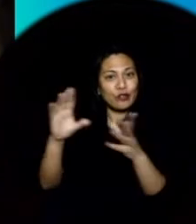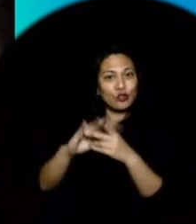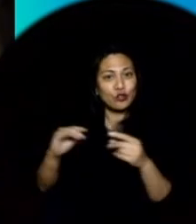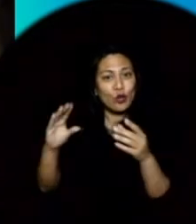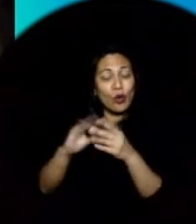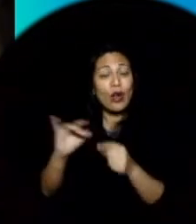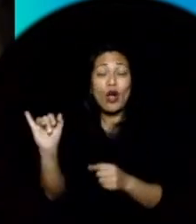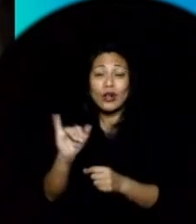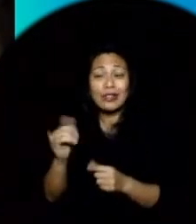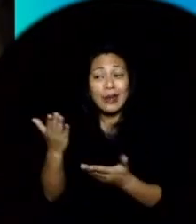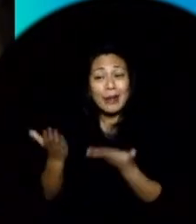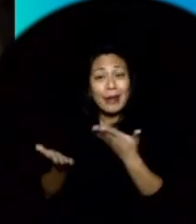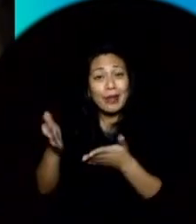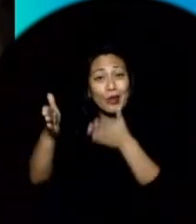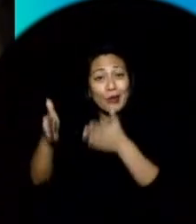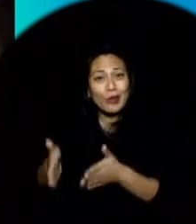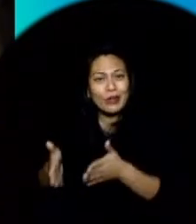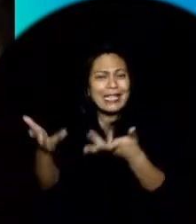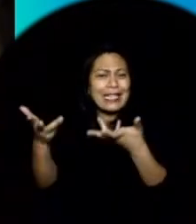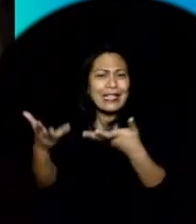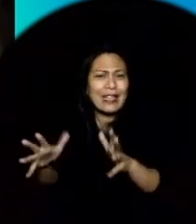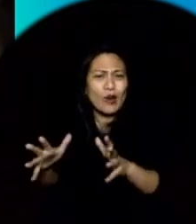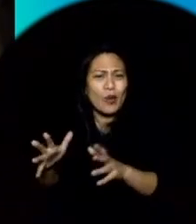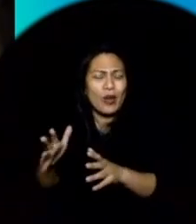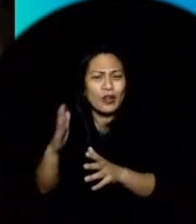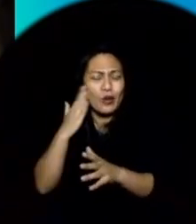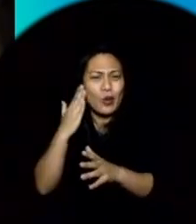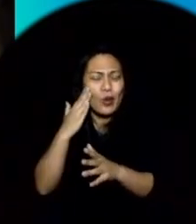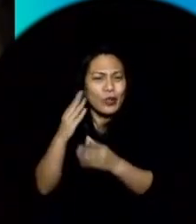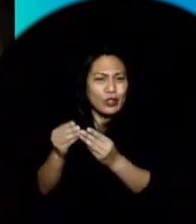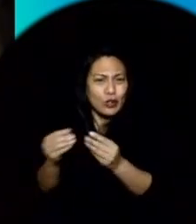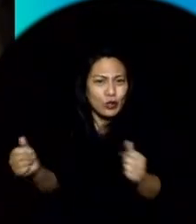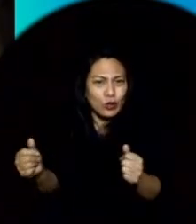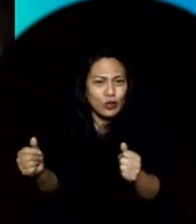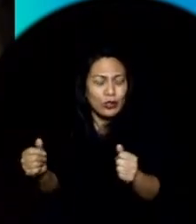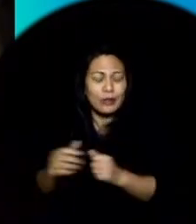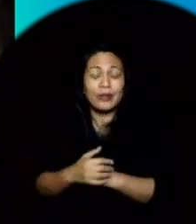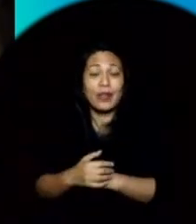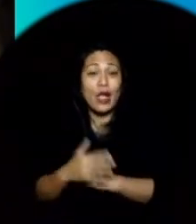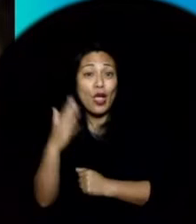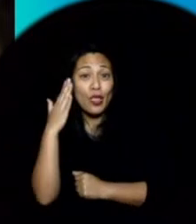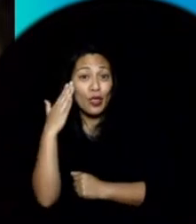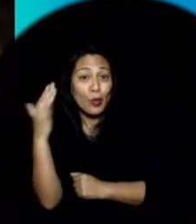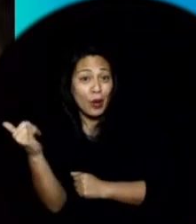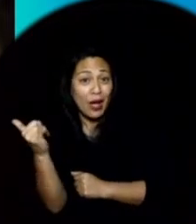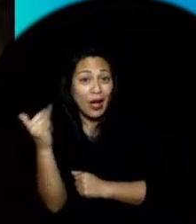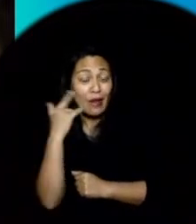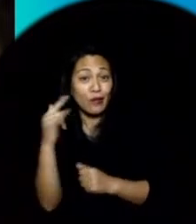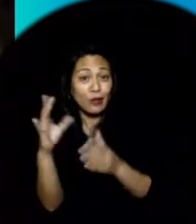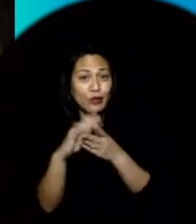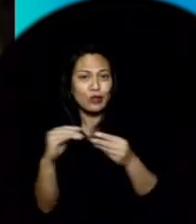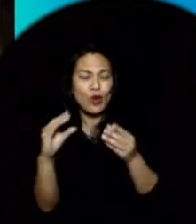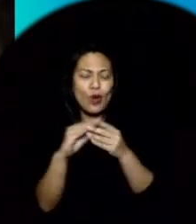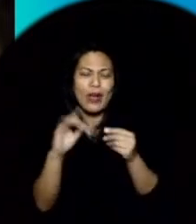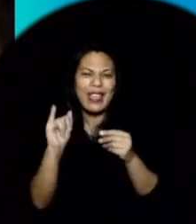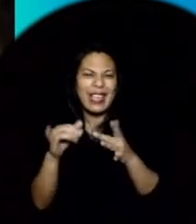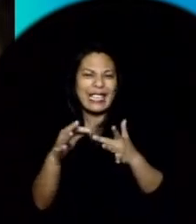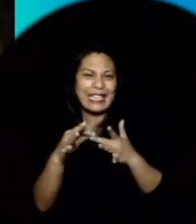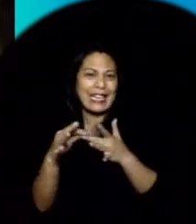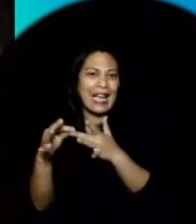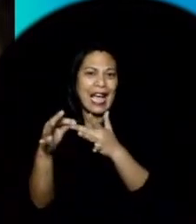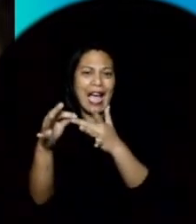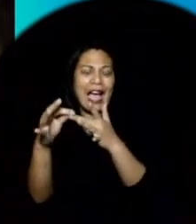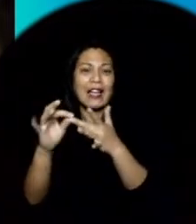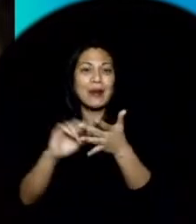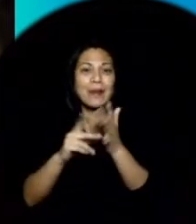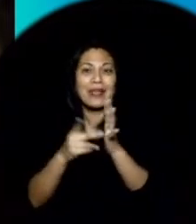Also, they may not want to solve the crime. The why. The why is the driving force, the stakes